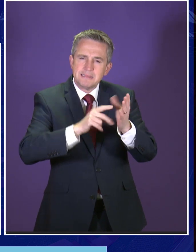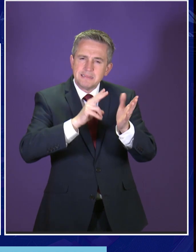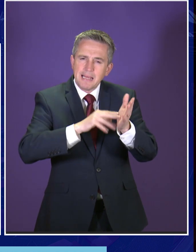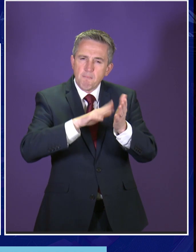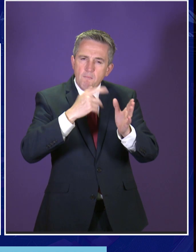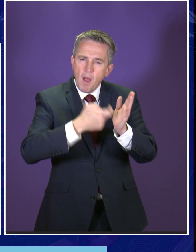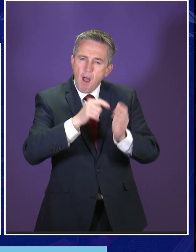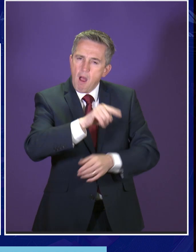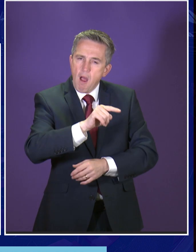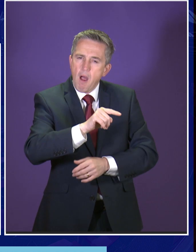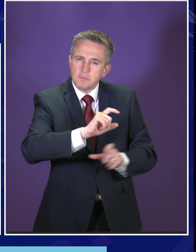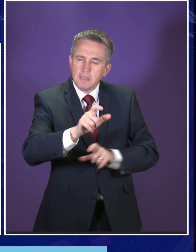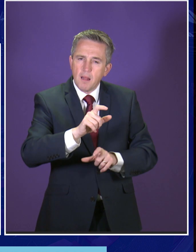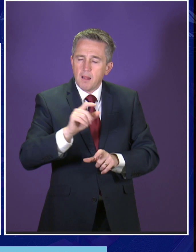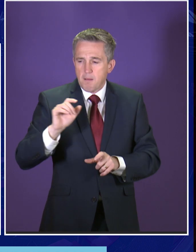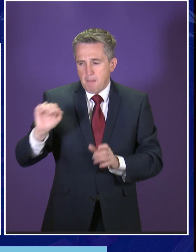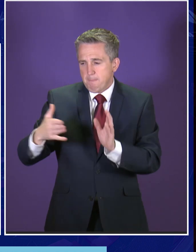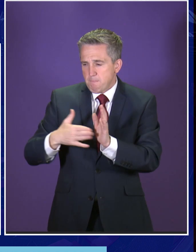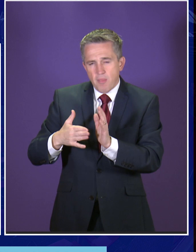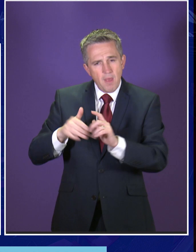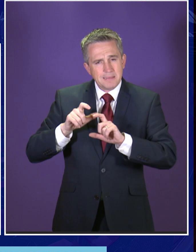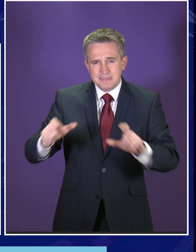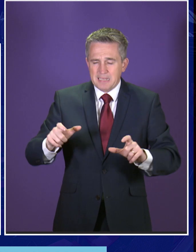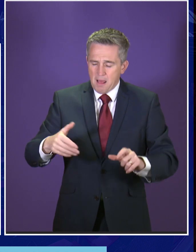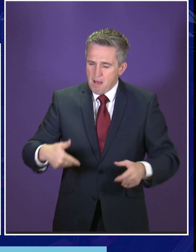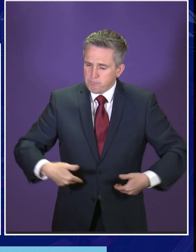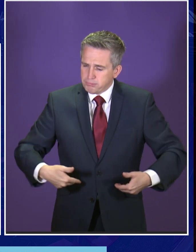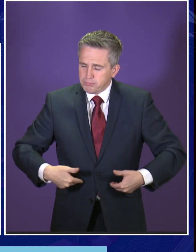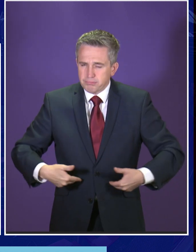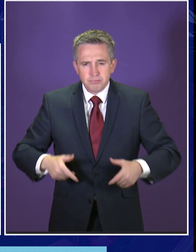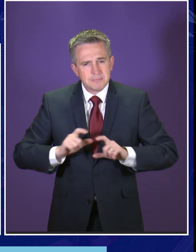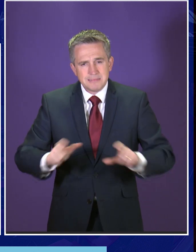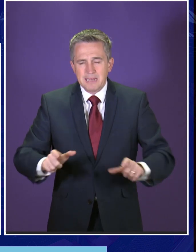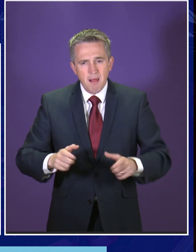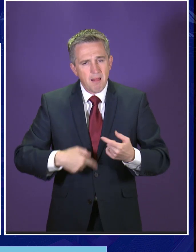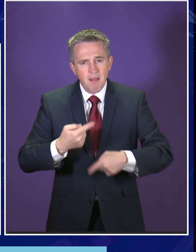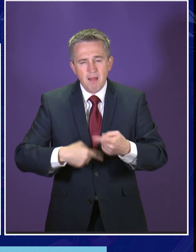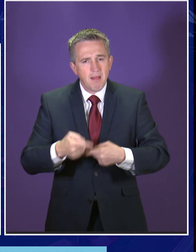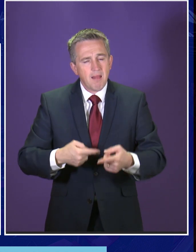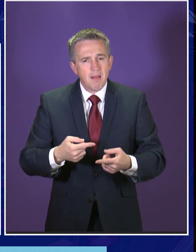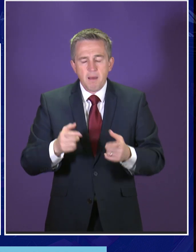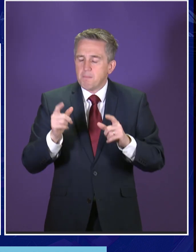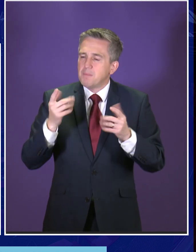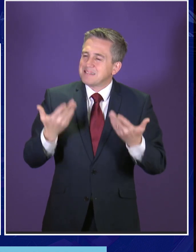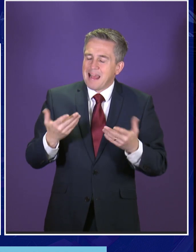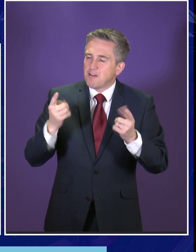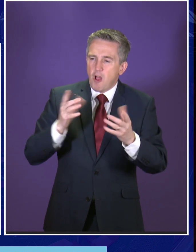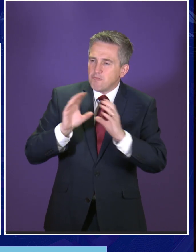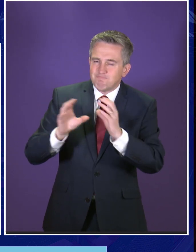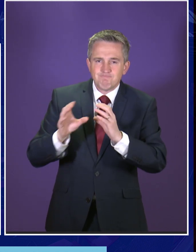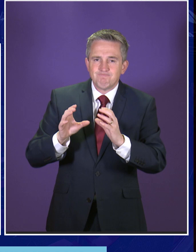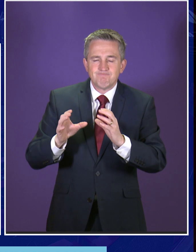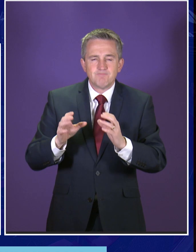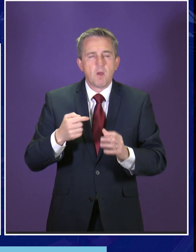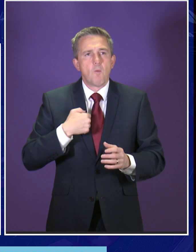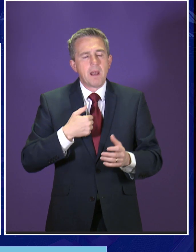She remains like my tailbone in my body, vestigial, and yet very present. When I